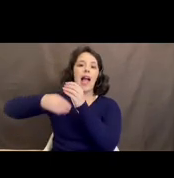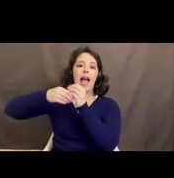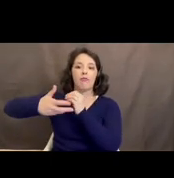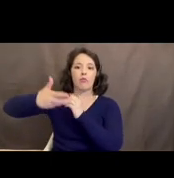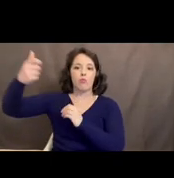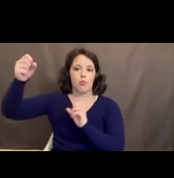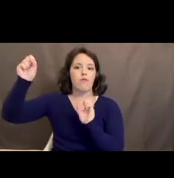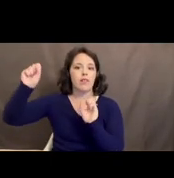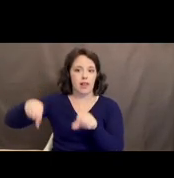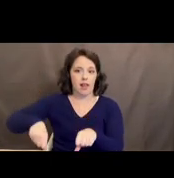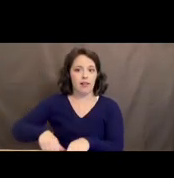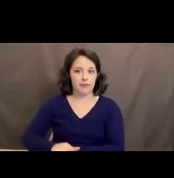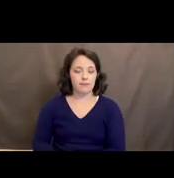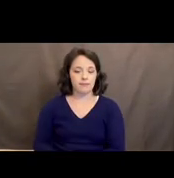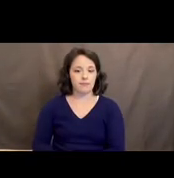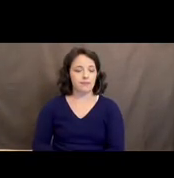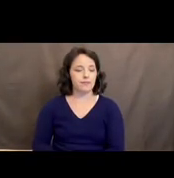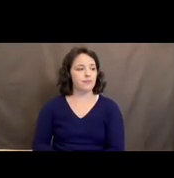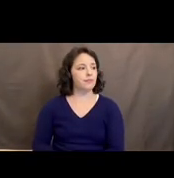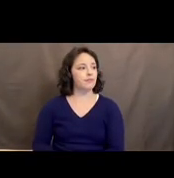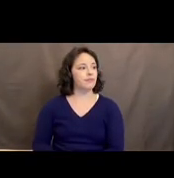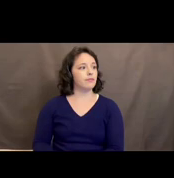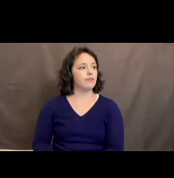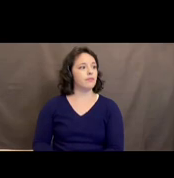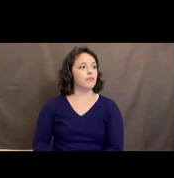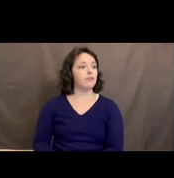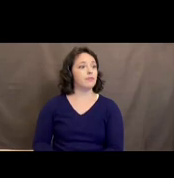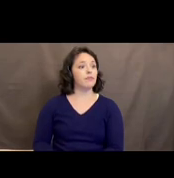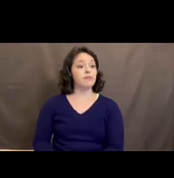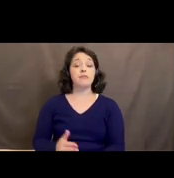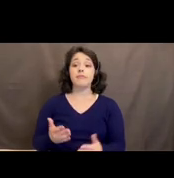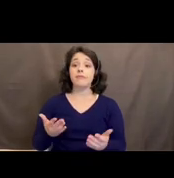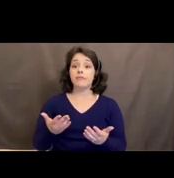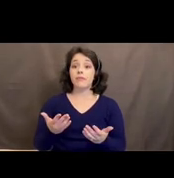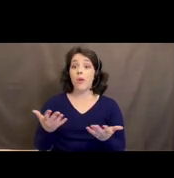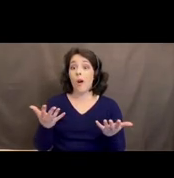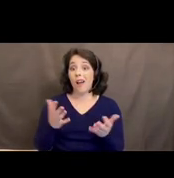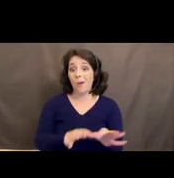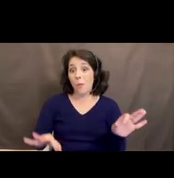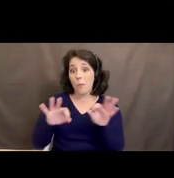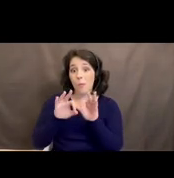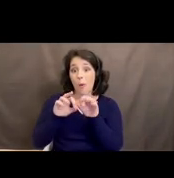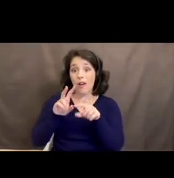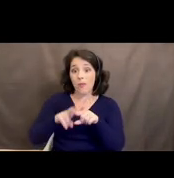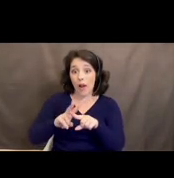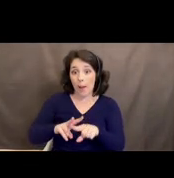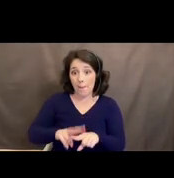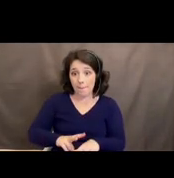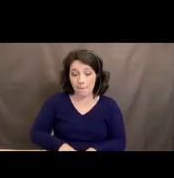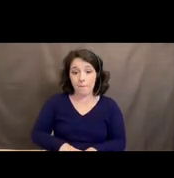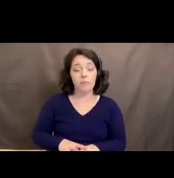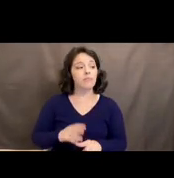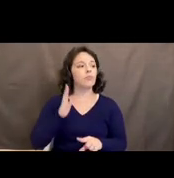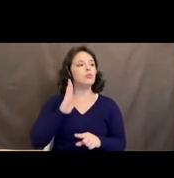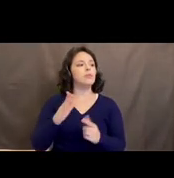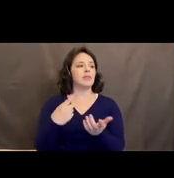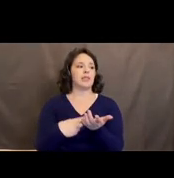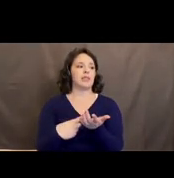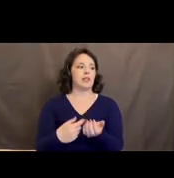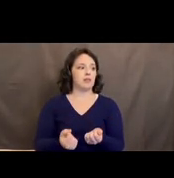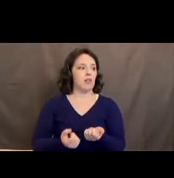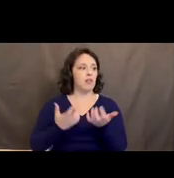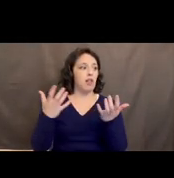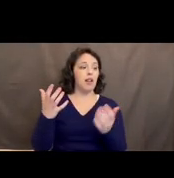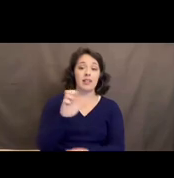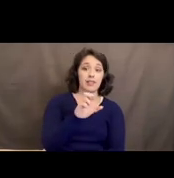Next slide. So what are some of the key terms? So we're going to talk a little bit about entity, control person, and authorized